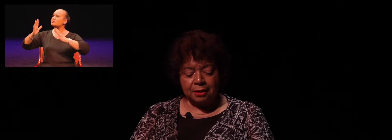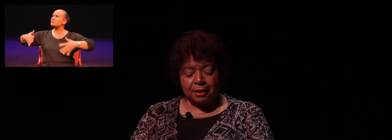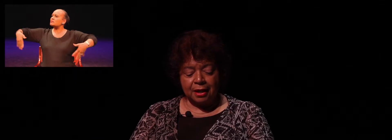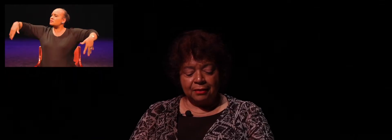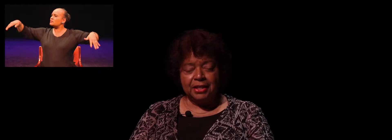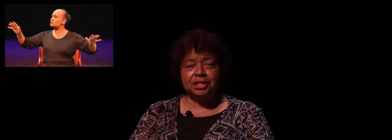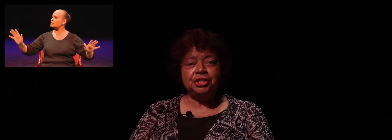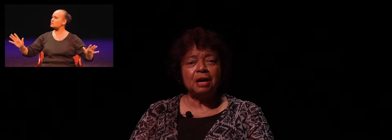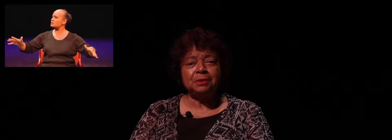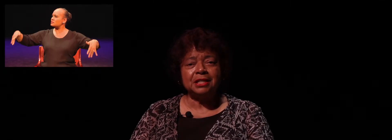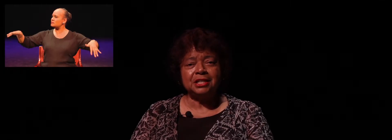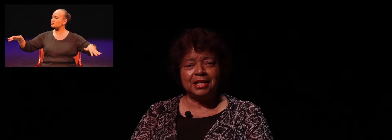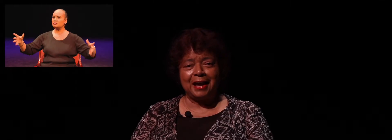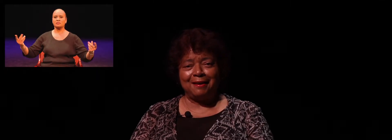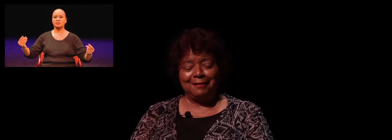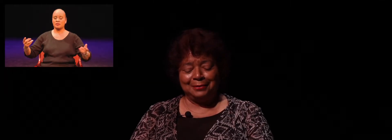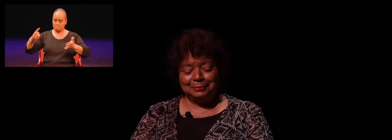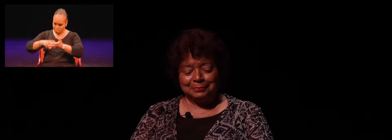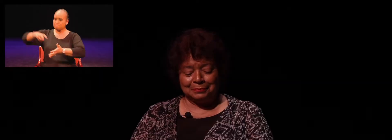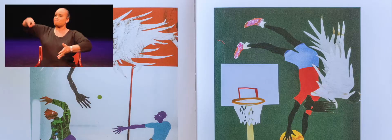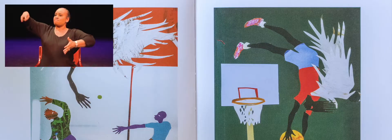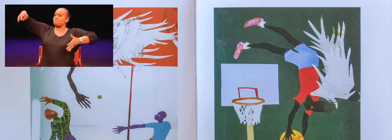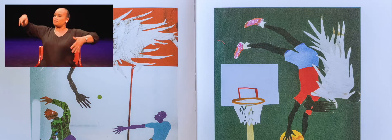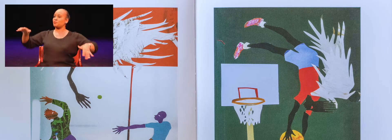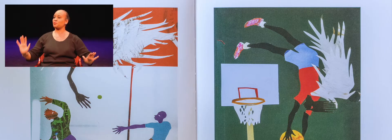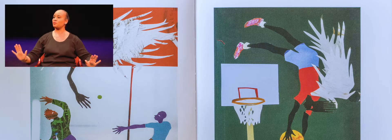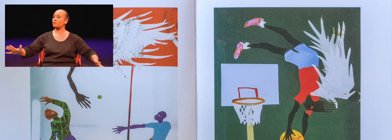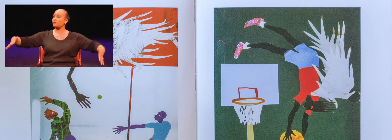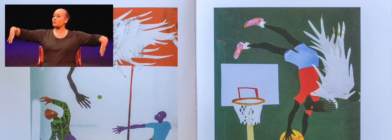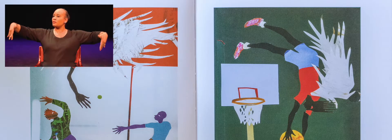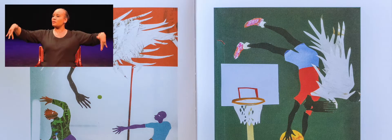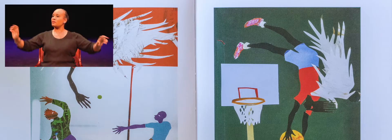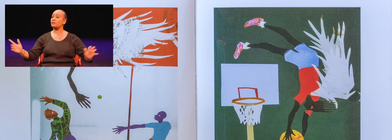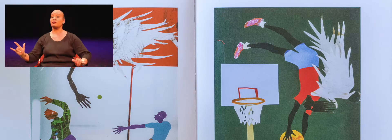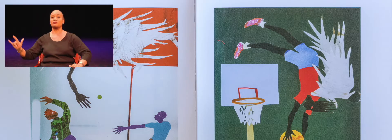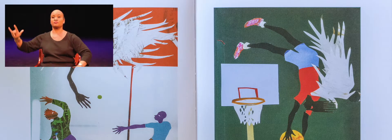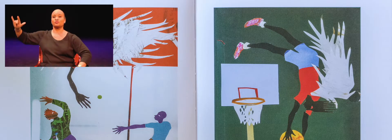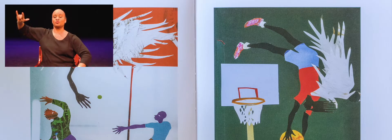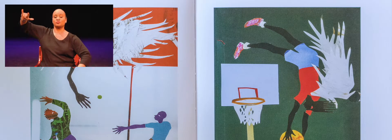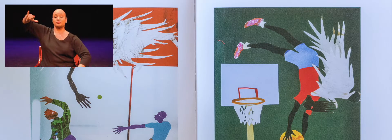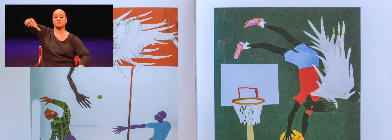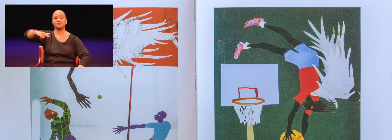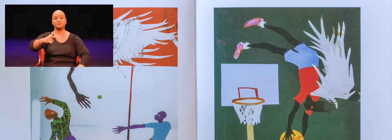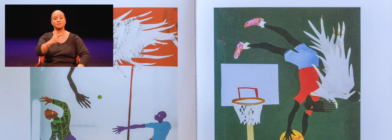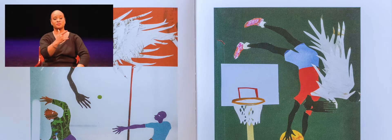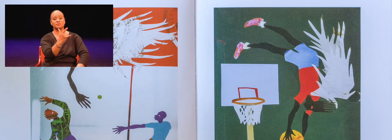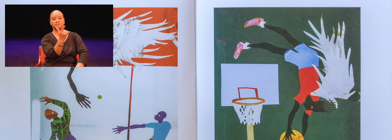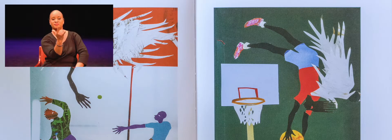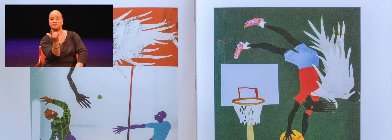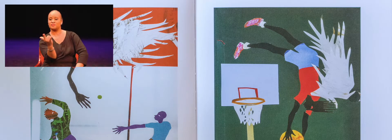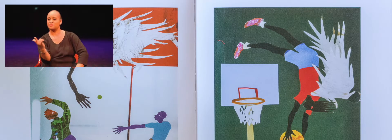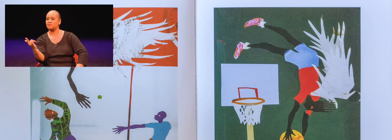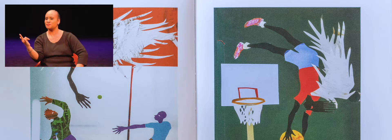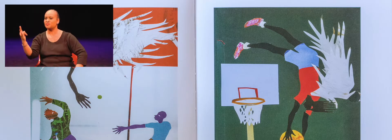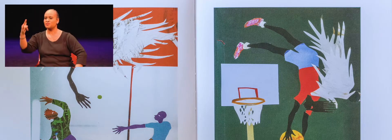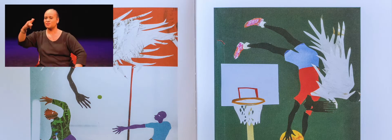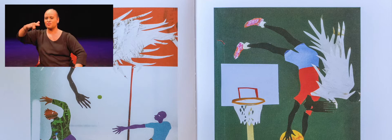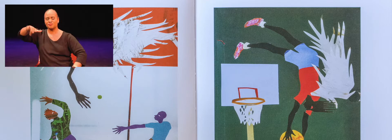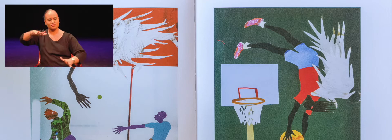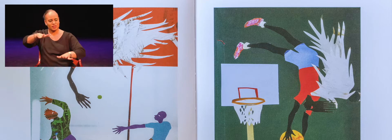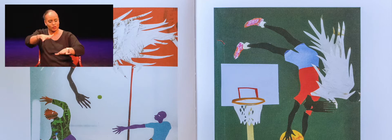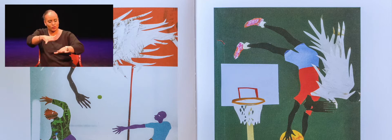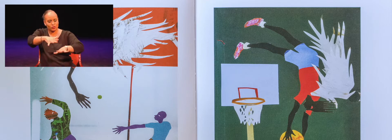times, then jumped into the air. He swept through the schoolyard like a